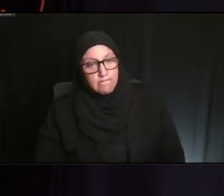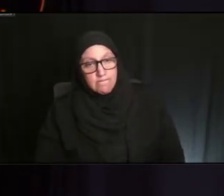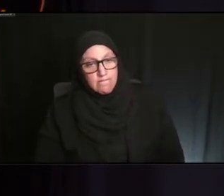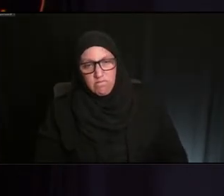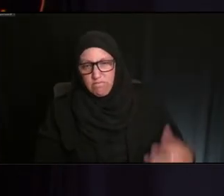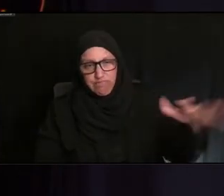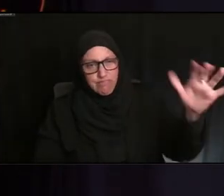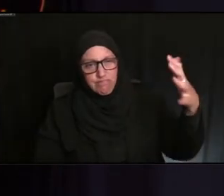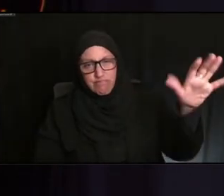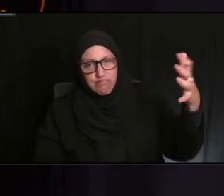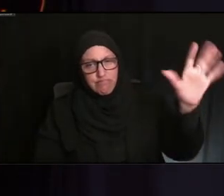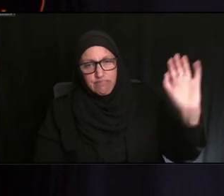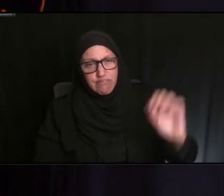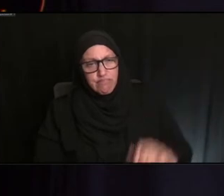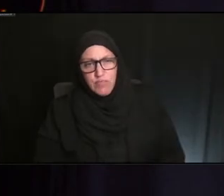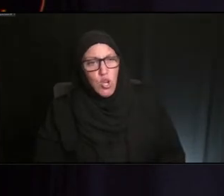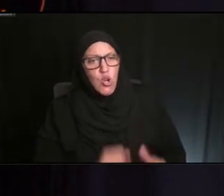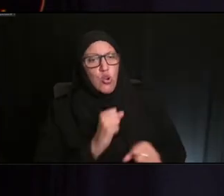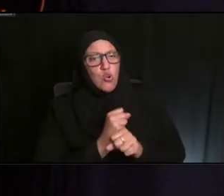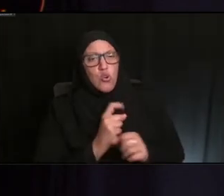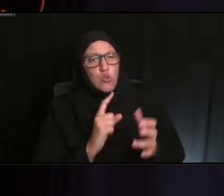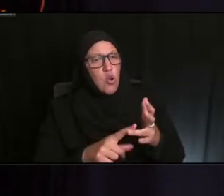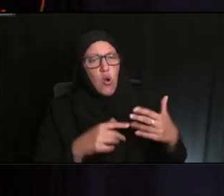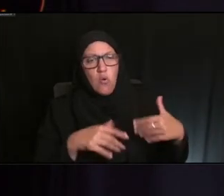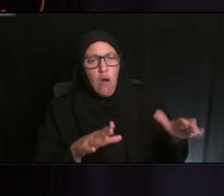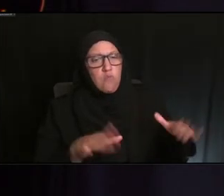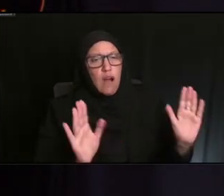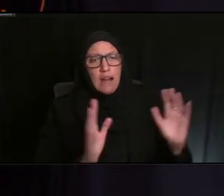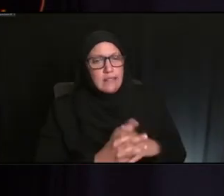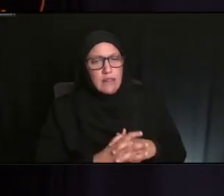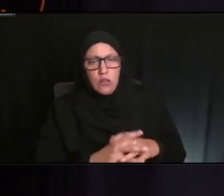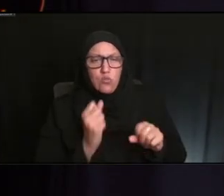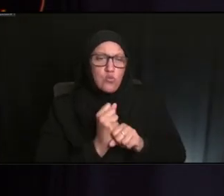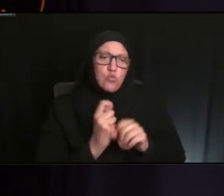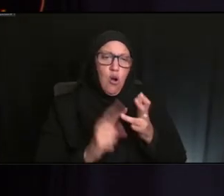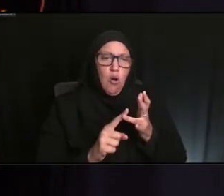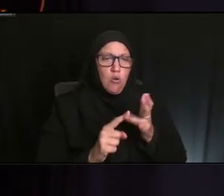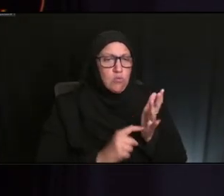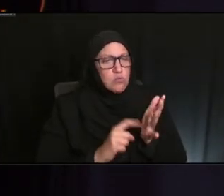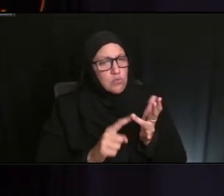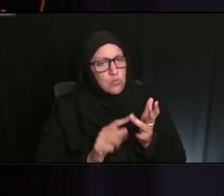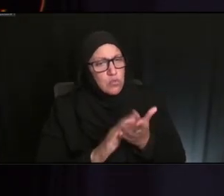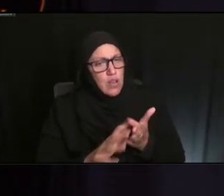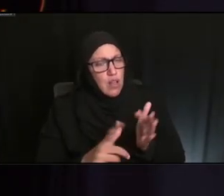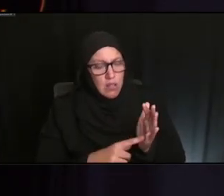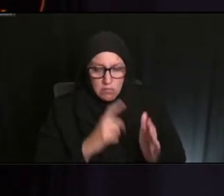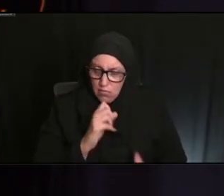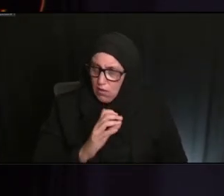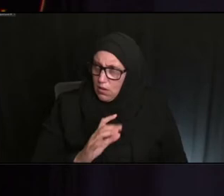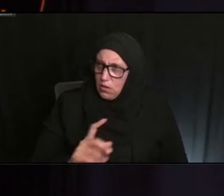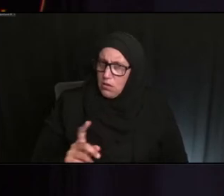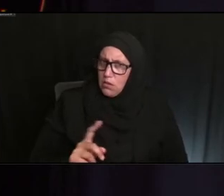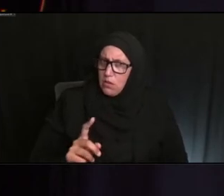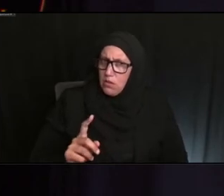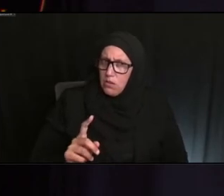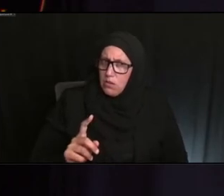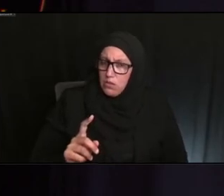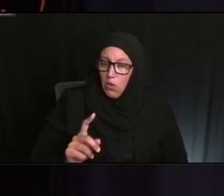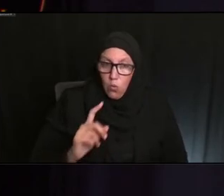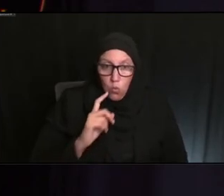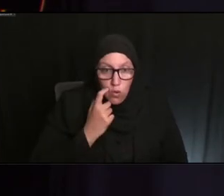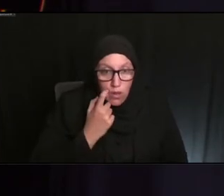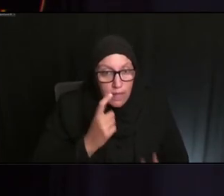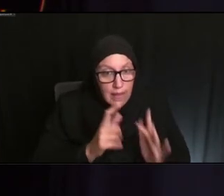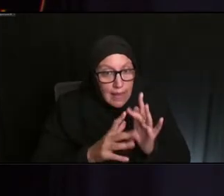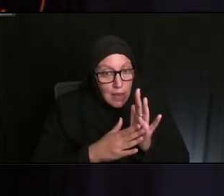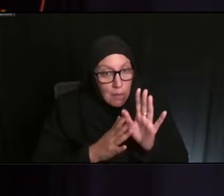Basically told him to go to hell, to go away. And then the person looked at him and said, oh. He said, would the Imam swear at you? He said, no.